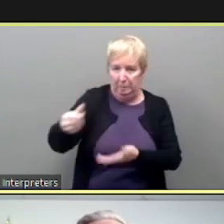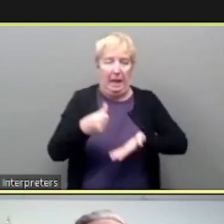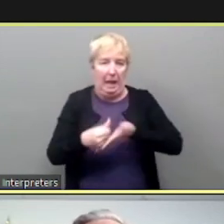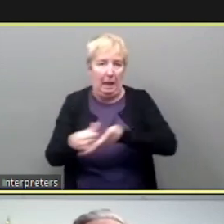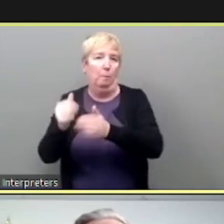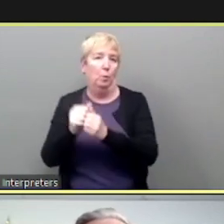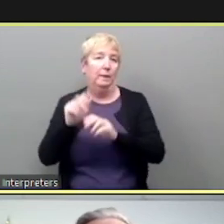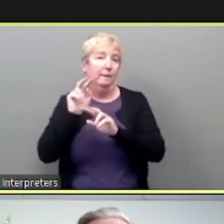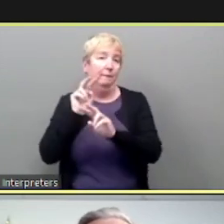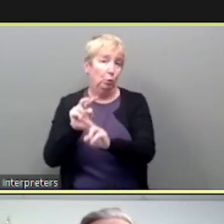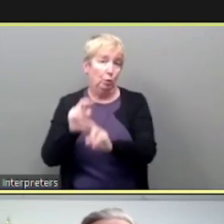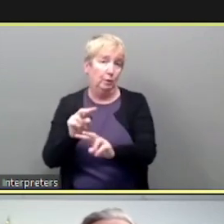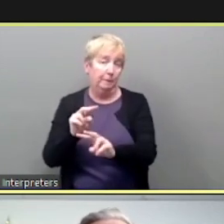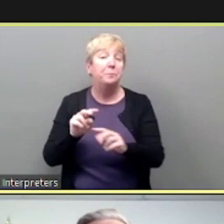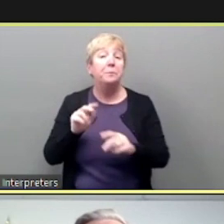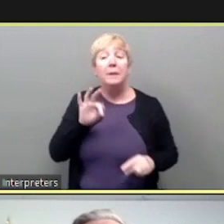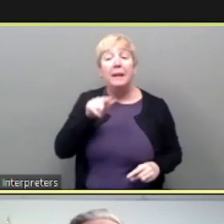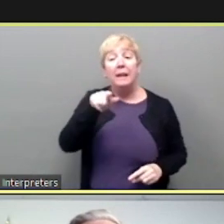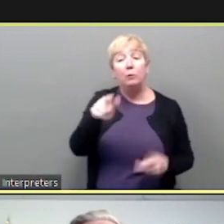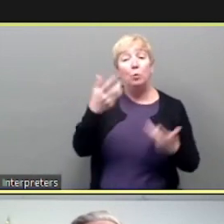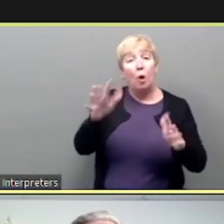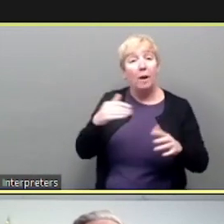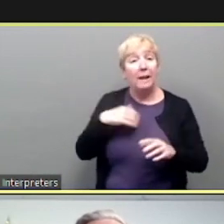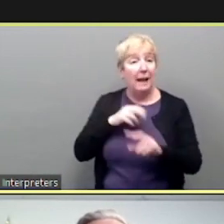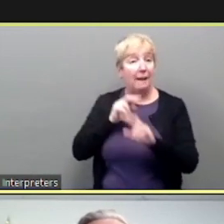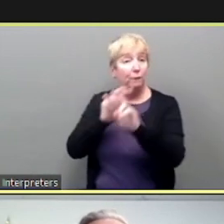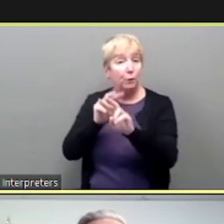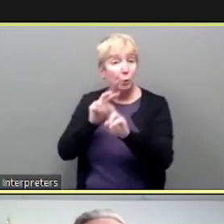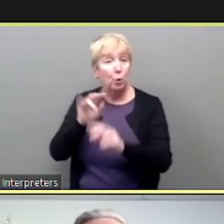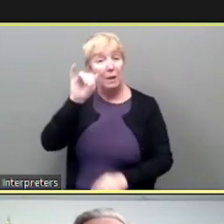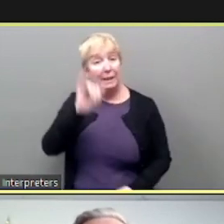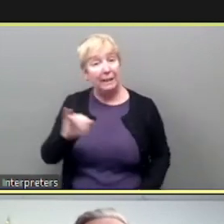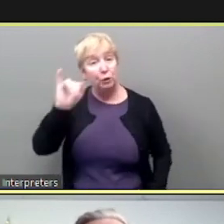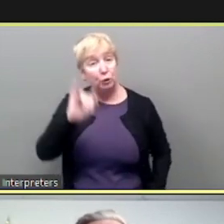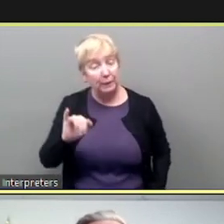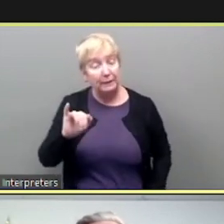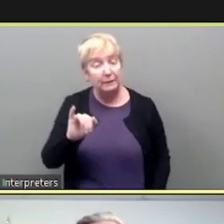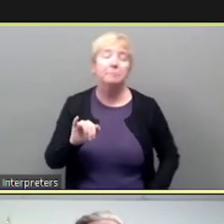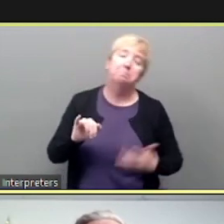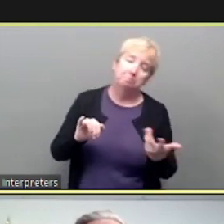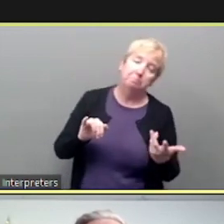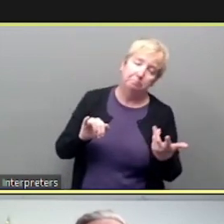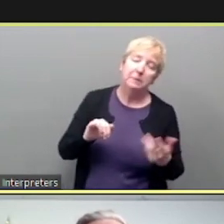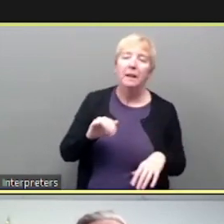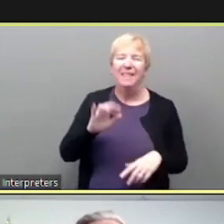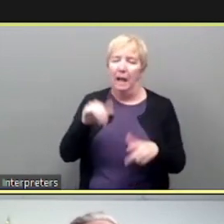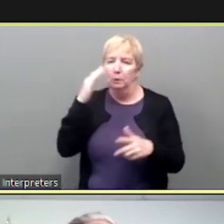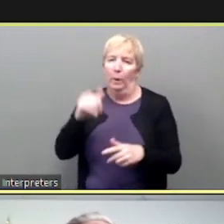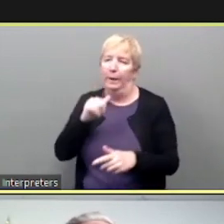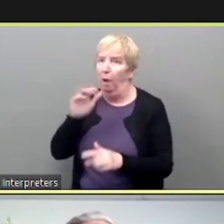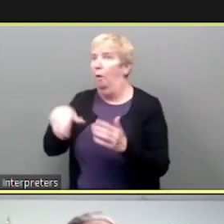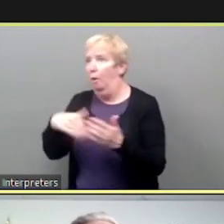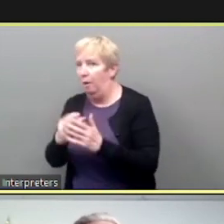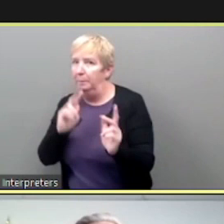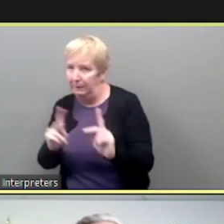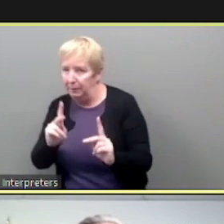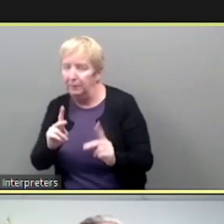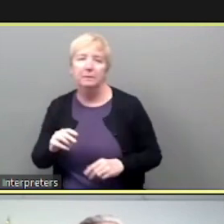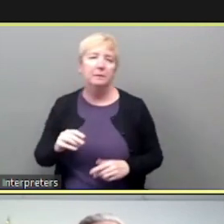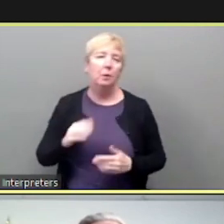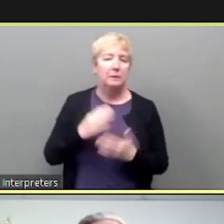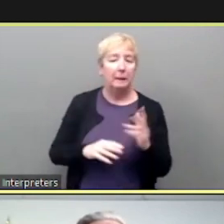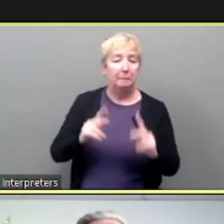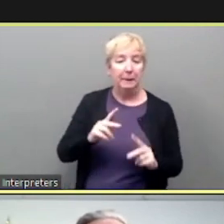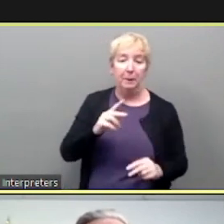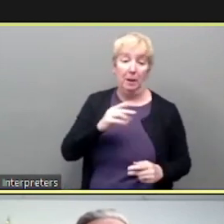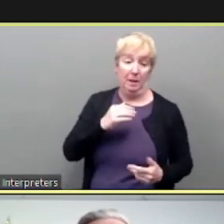If you already have funeral insurance, which is why it's not every single person is eligible, then you're not eligible.